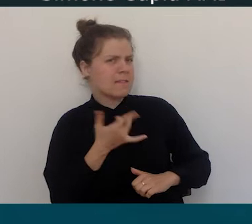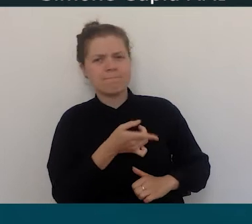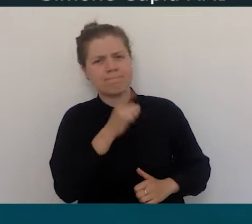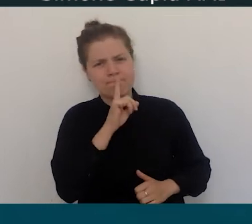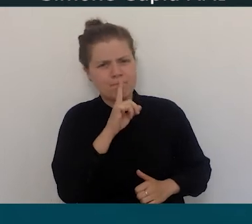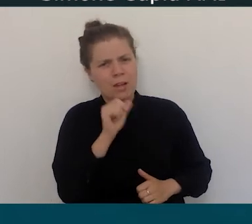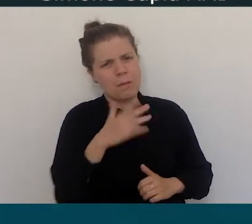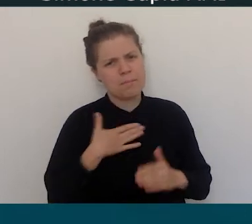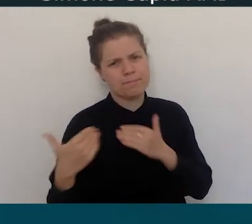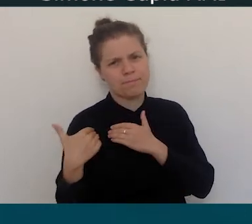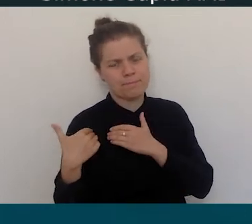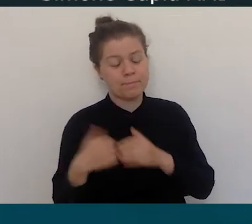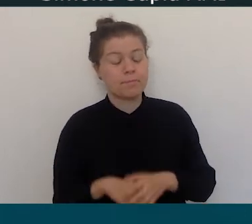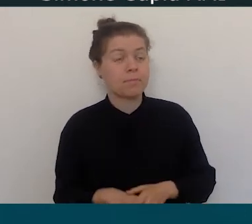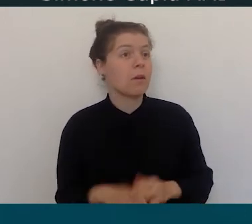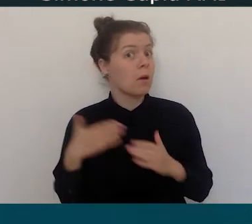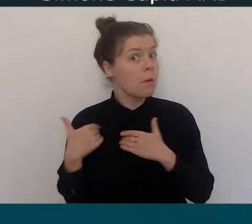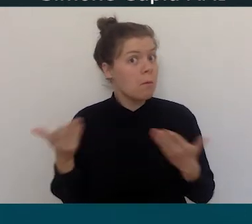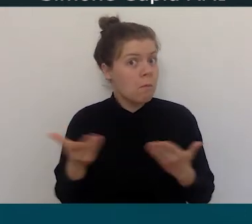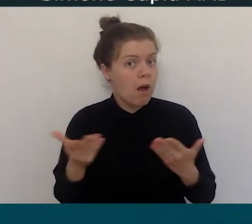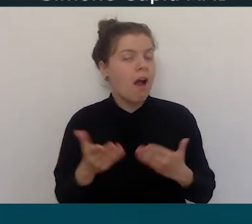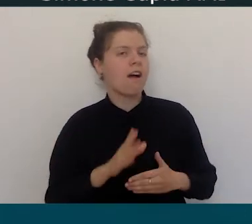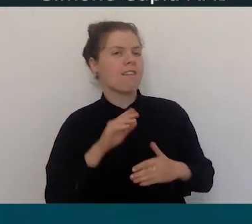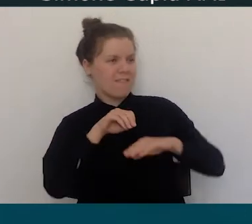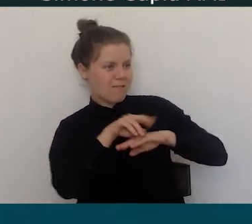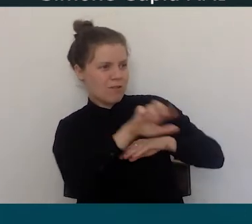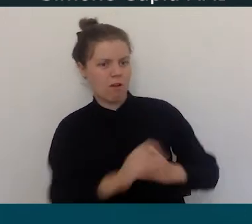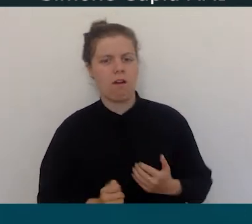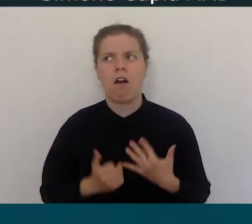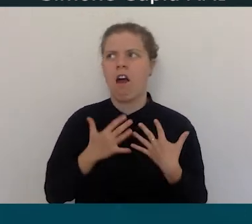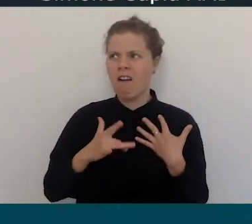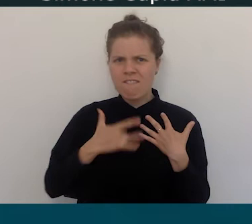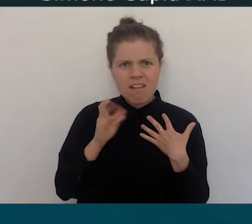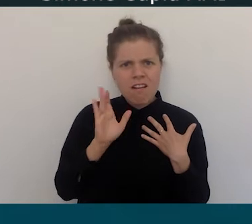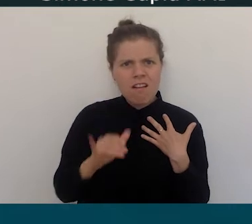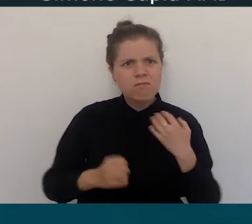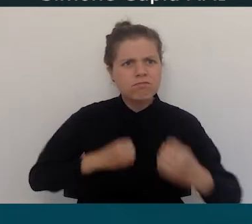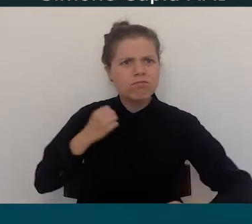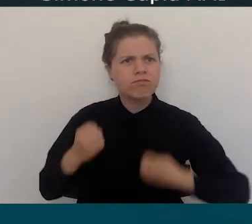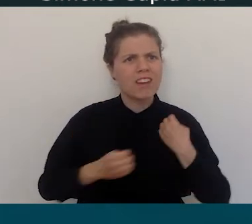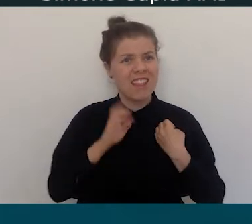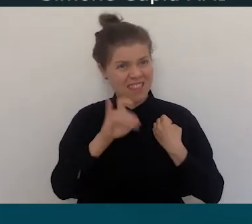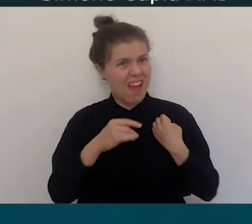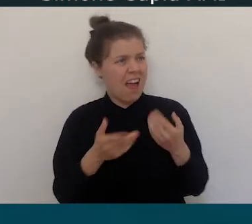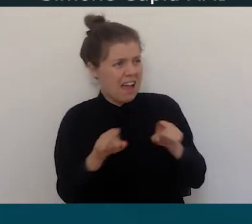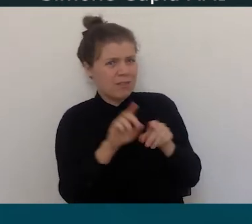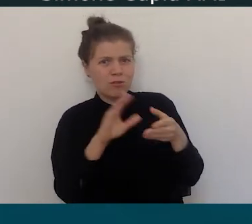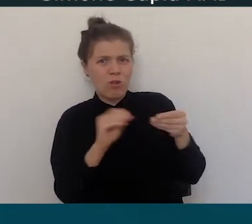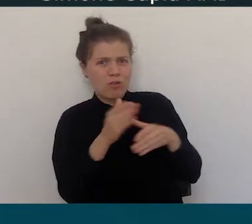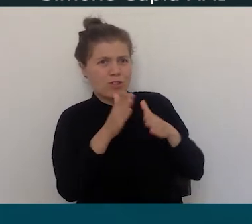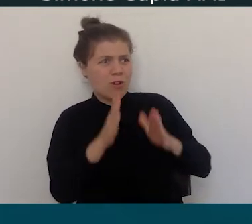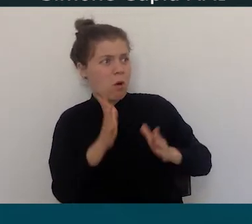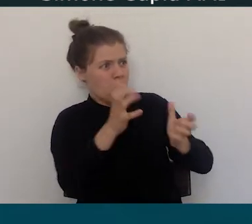job to create in you the feeling, the sensation, the emotion that I want to create in you as a storyteller